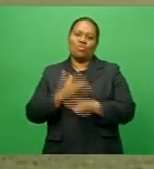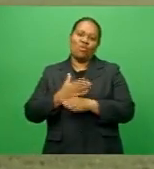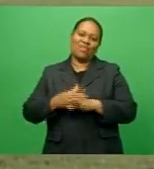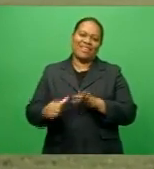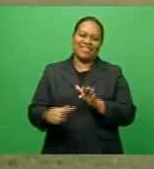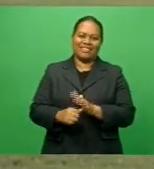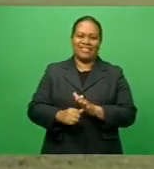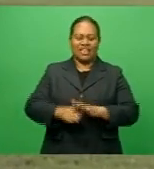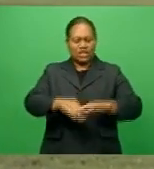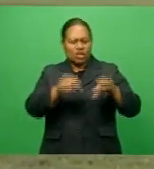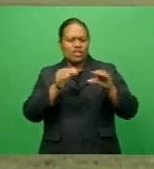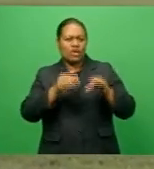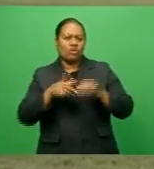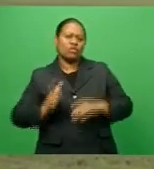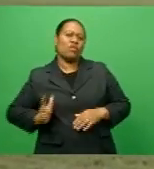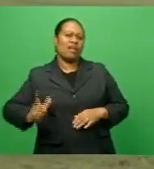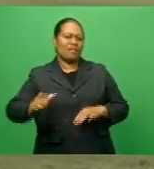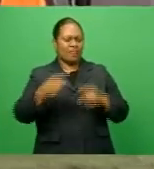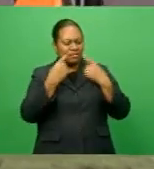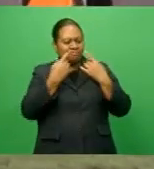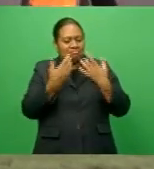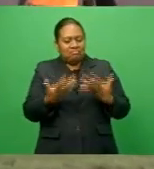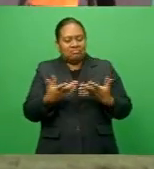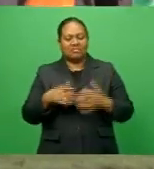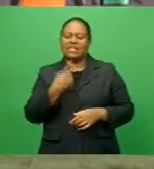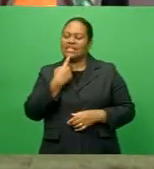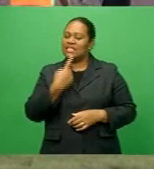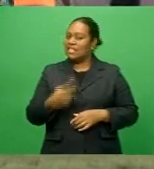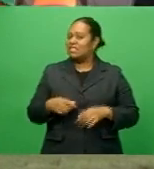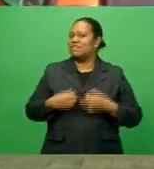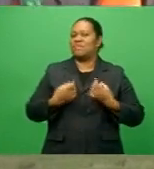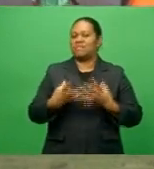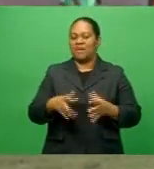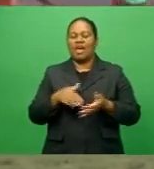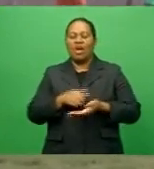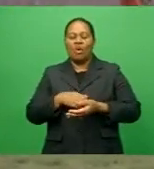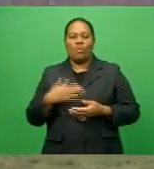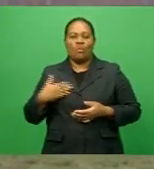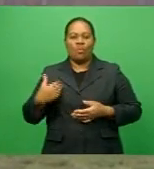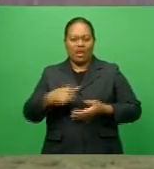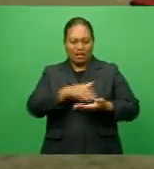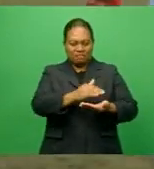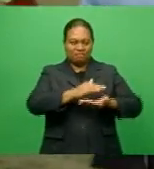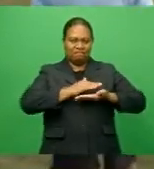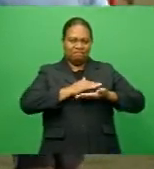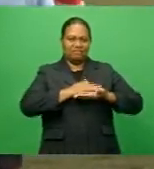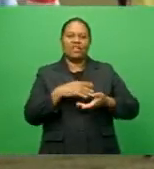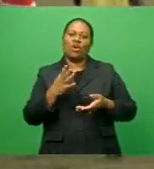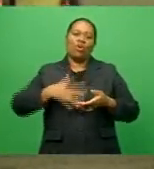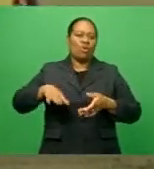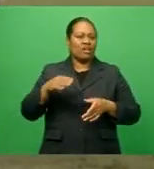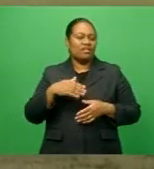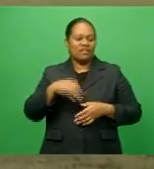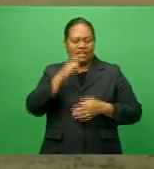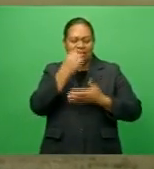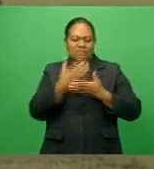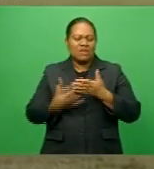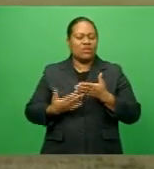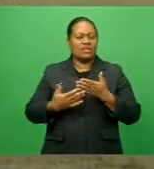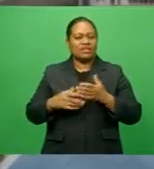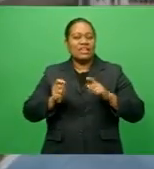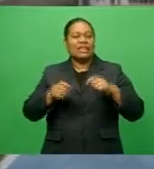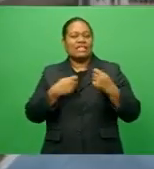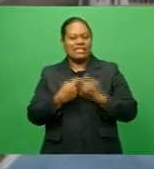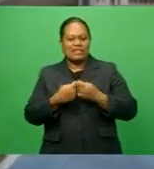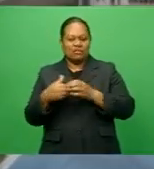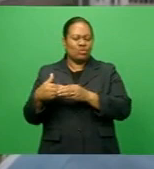Lambasa coach Ronil Lal says they are preparing well and he is banking on the seasoned and matured players in the team to lead a good game come